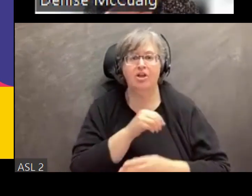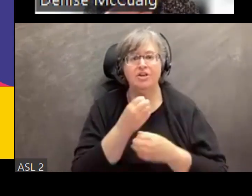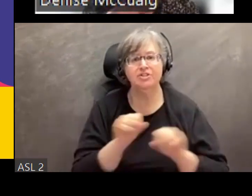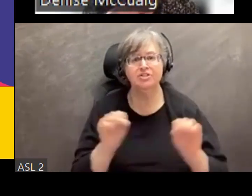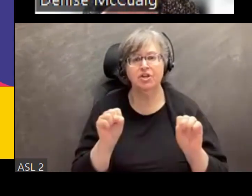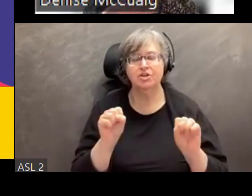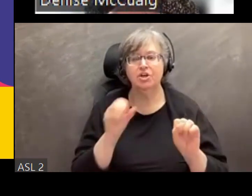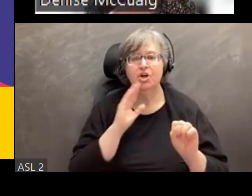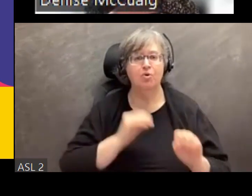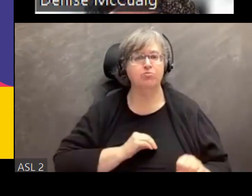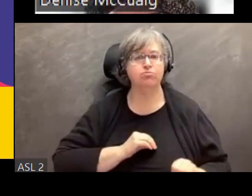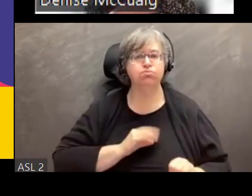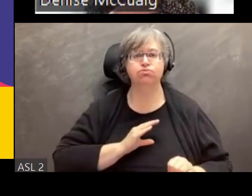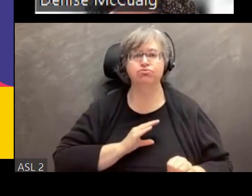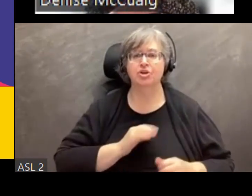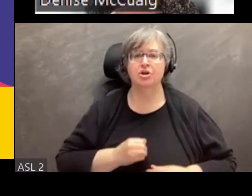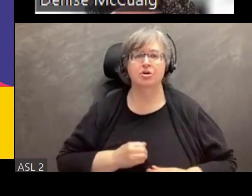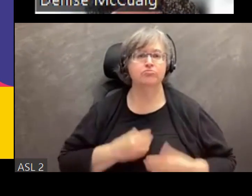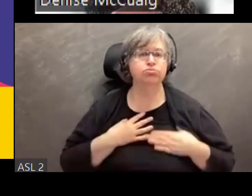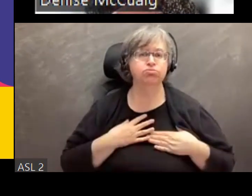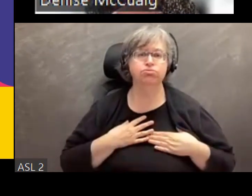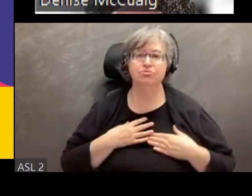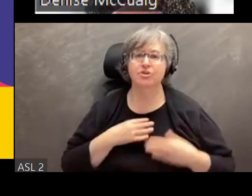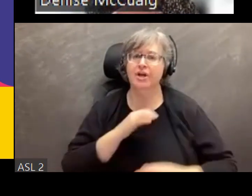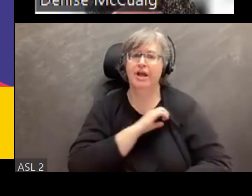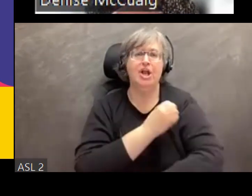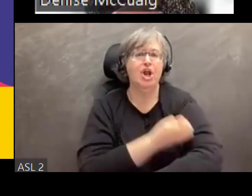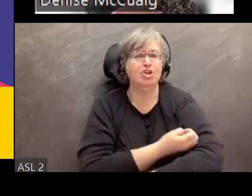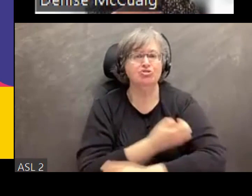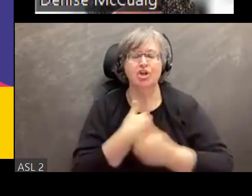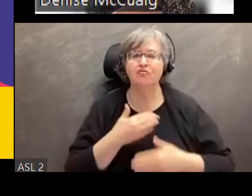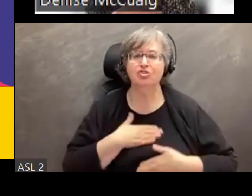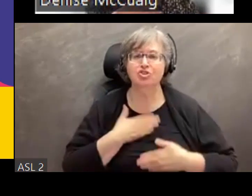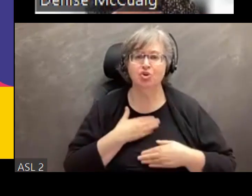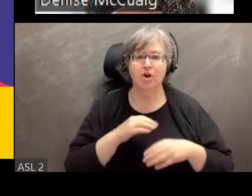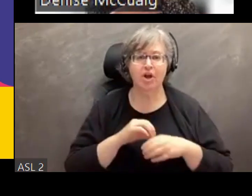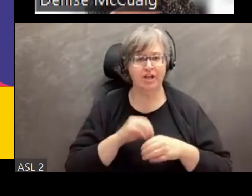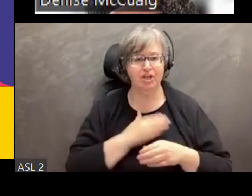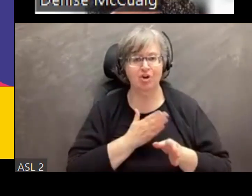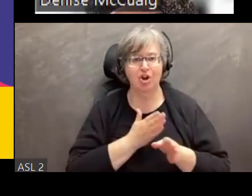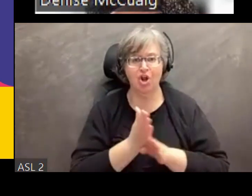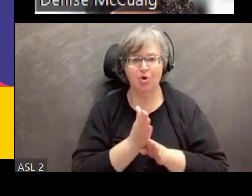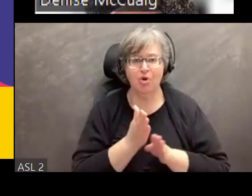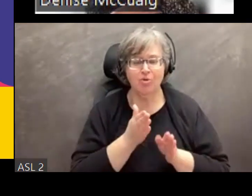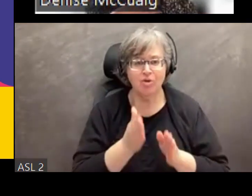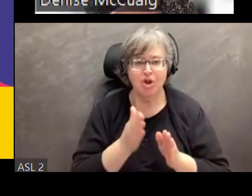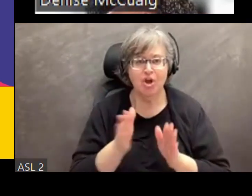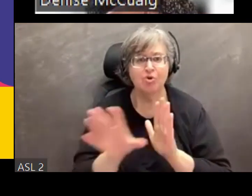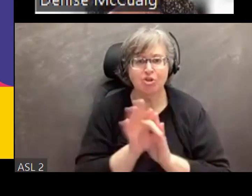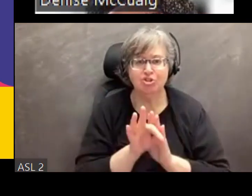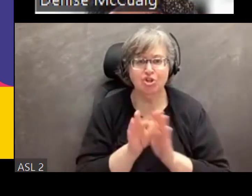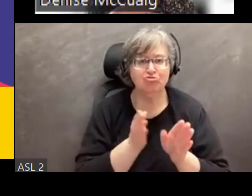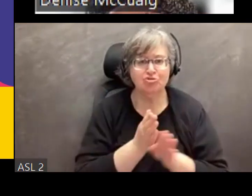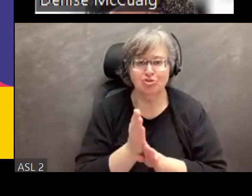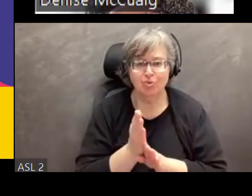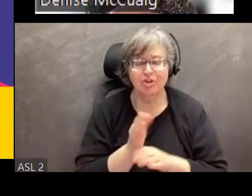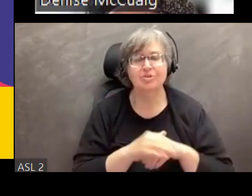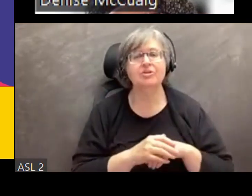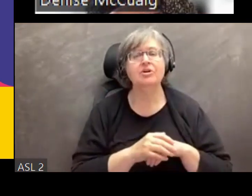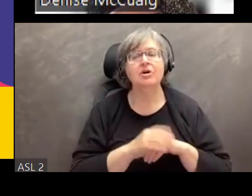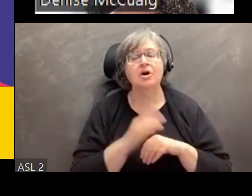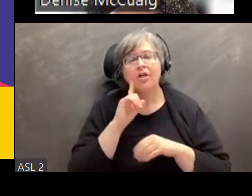our cup and re-energize us to have joy in the career path that we have been passionate about and chosen